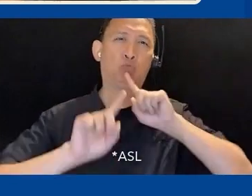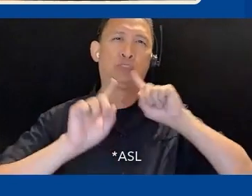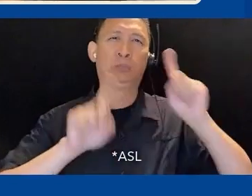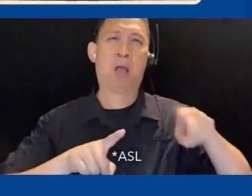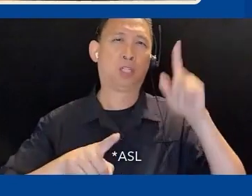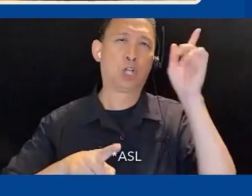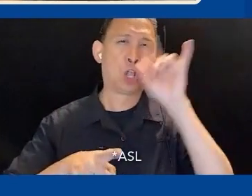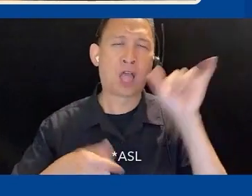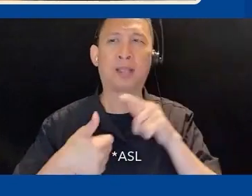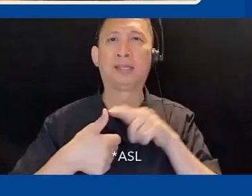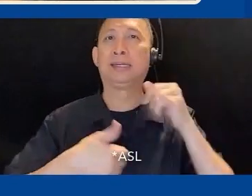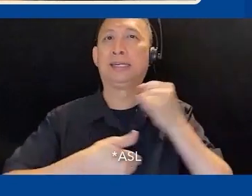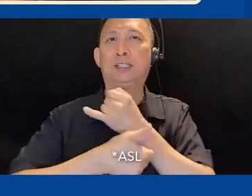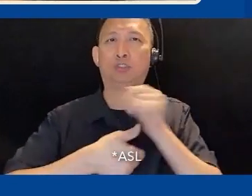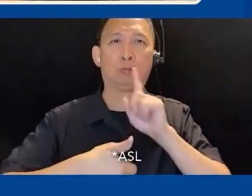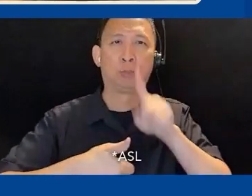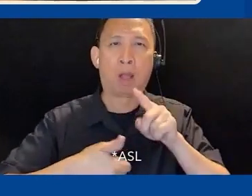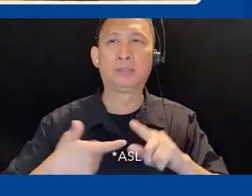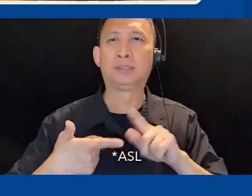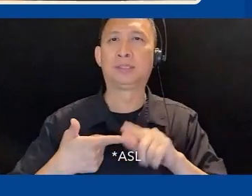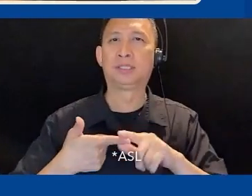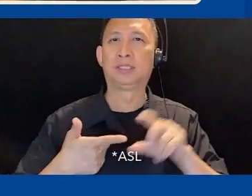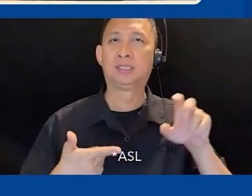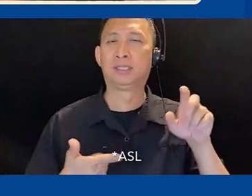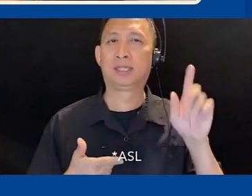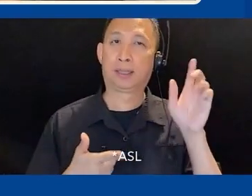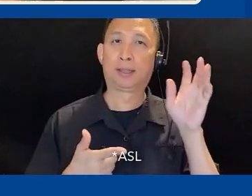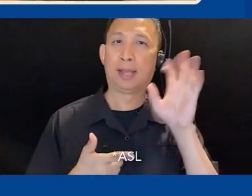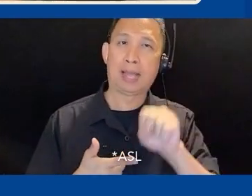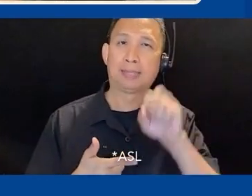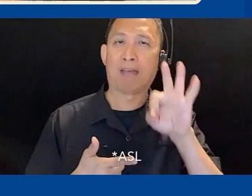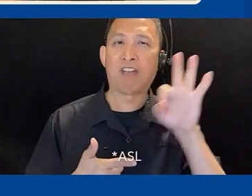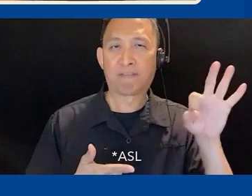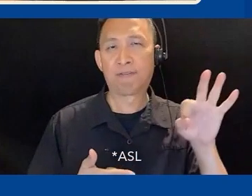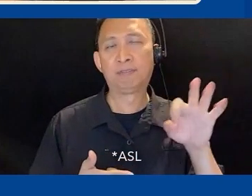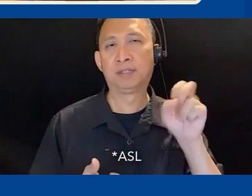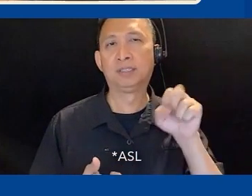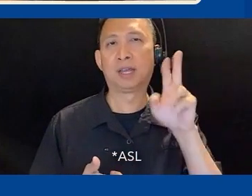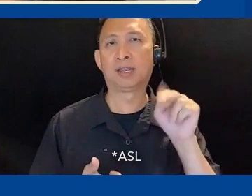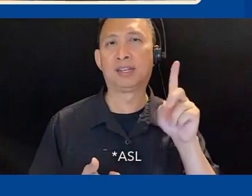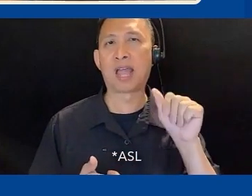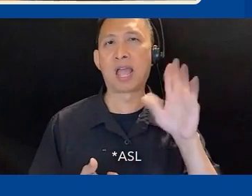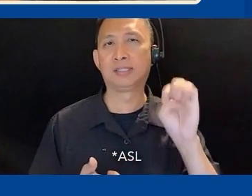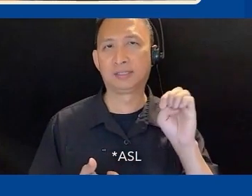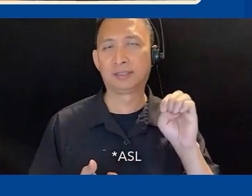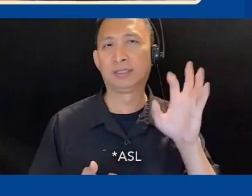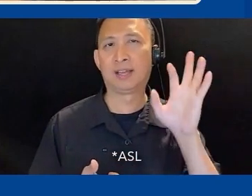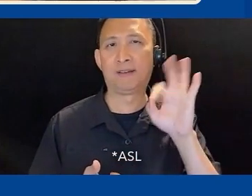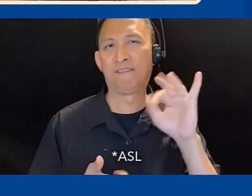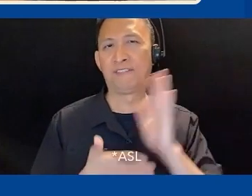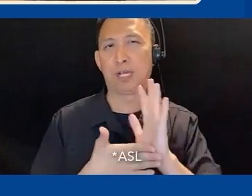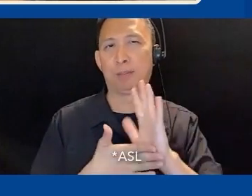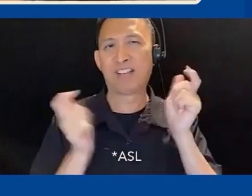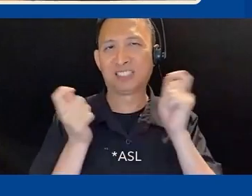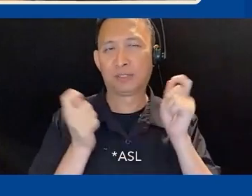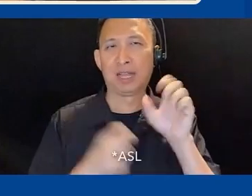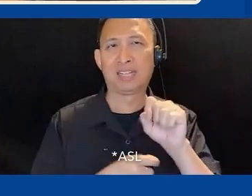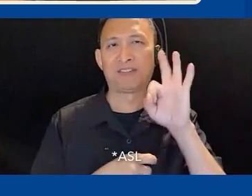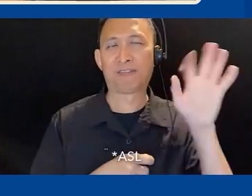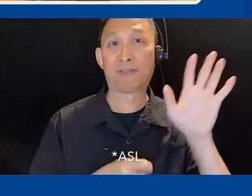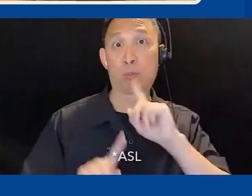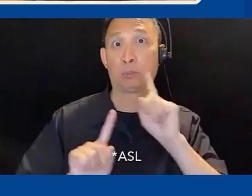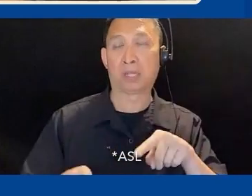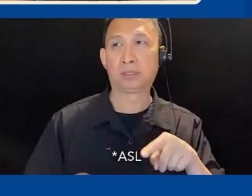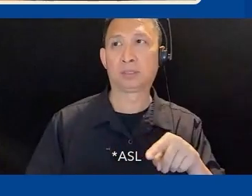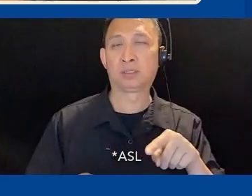an industry response, there was a Sundance Film Festival response, which was, you know, quite lukewarm, I think,